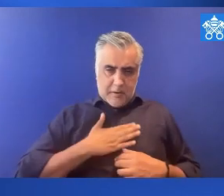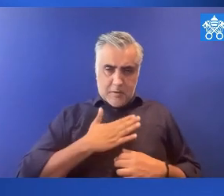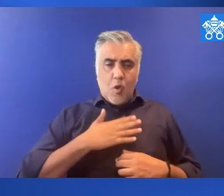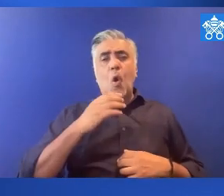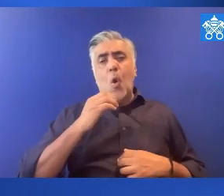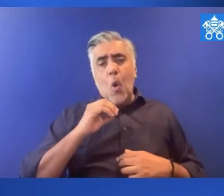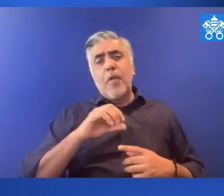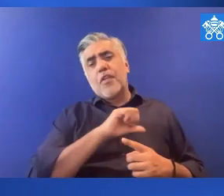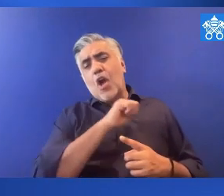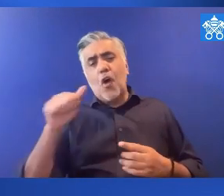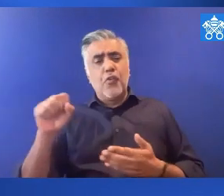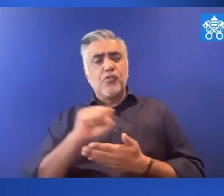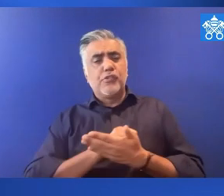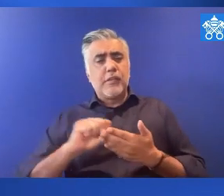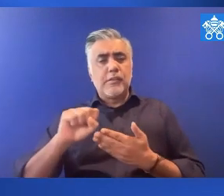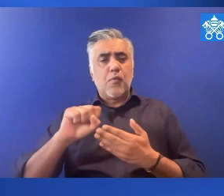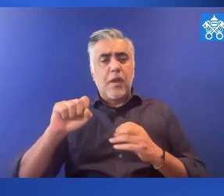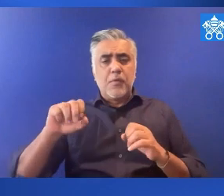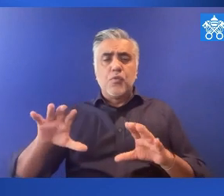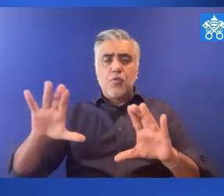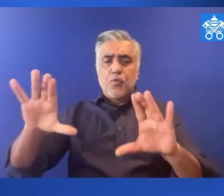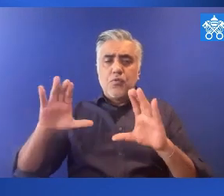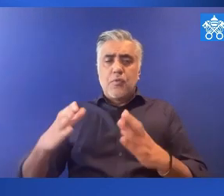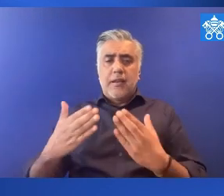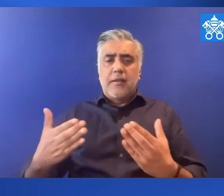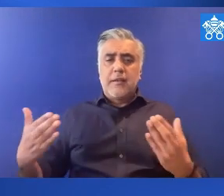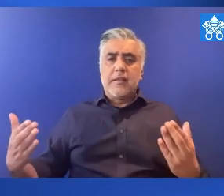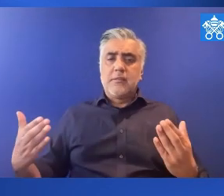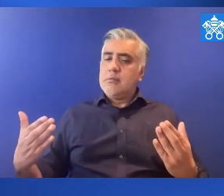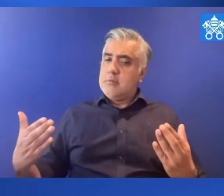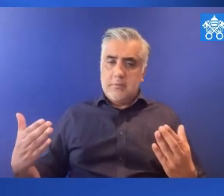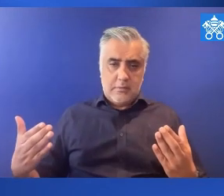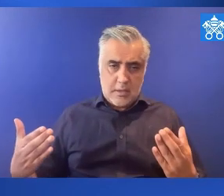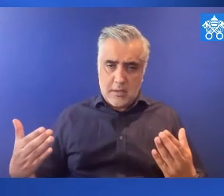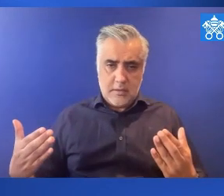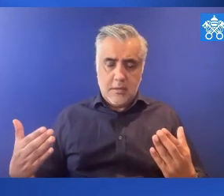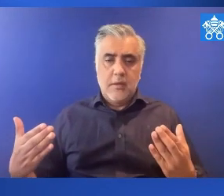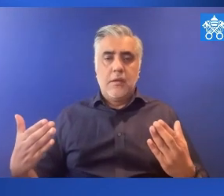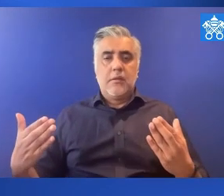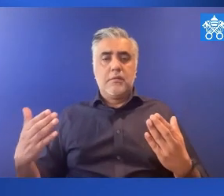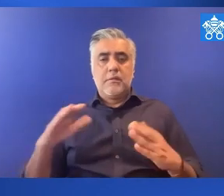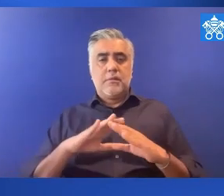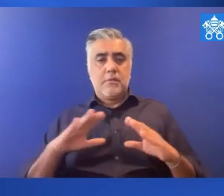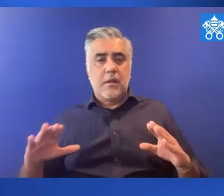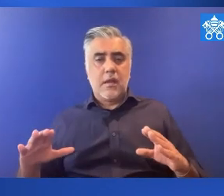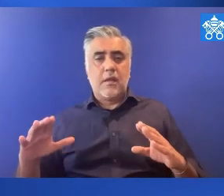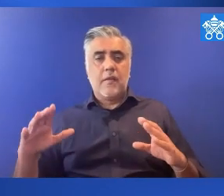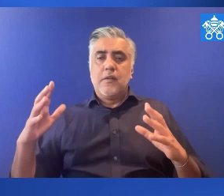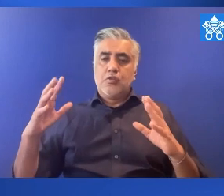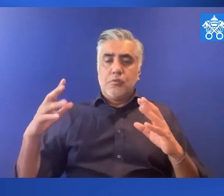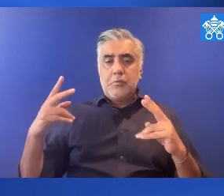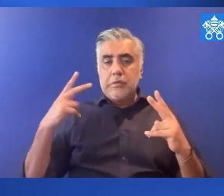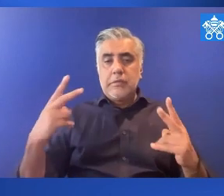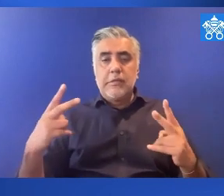bear. Let us think of the many saints who were able to do great things, not